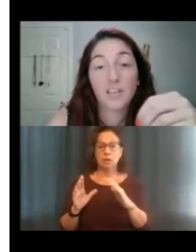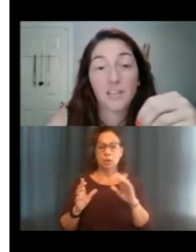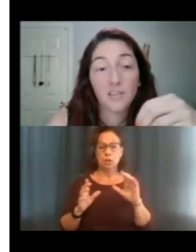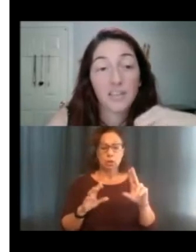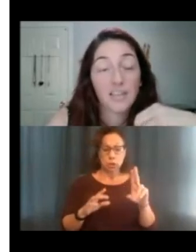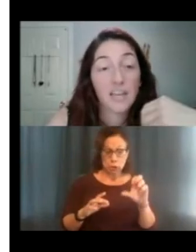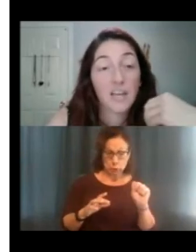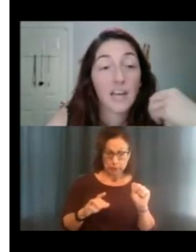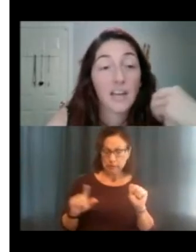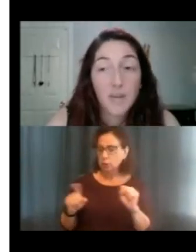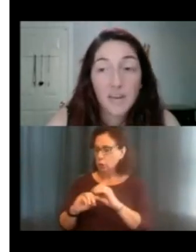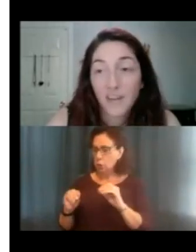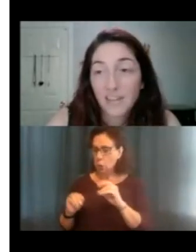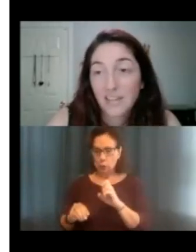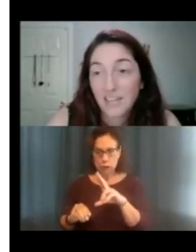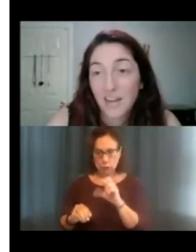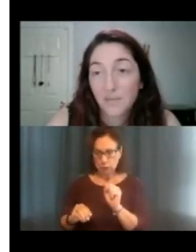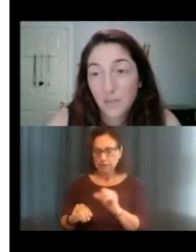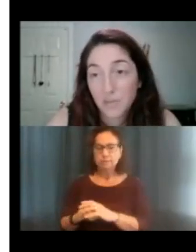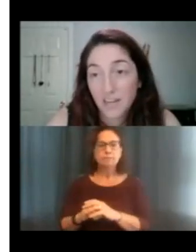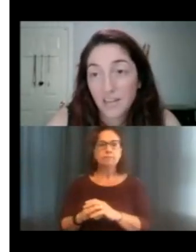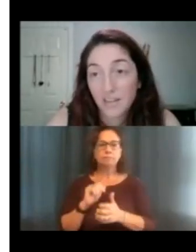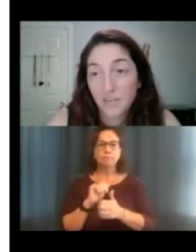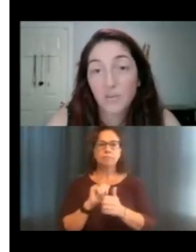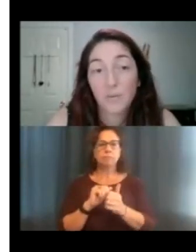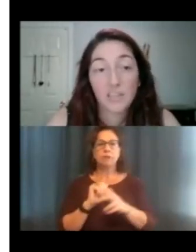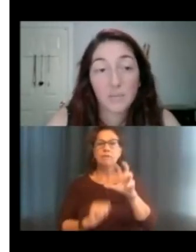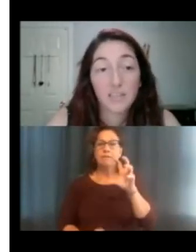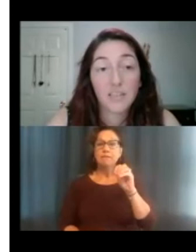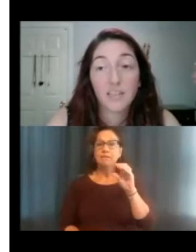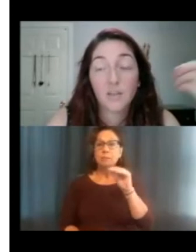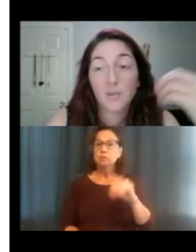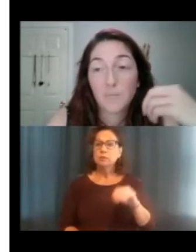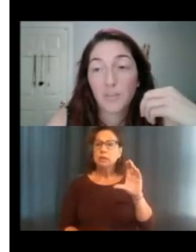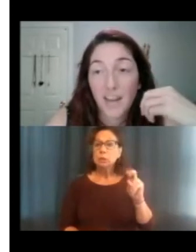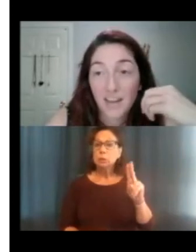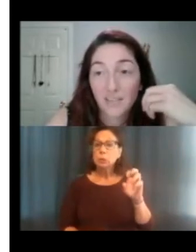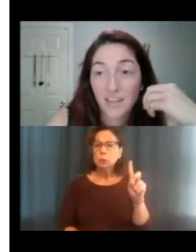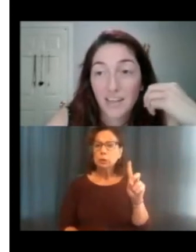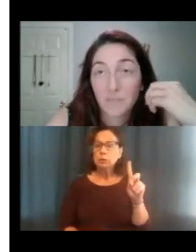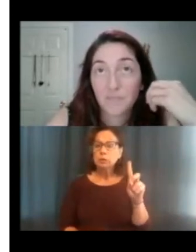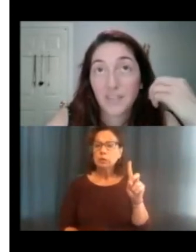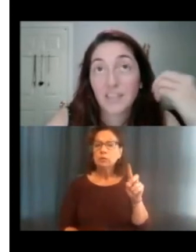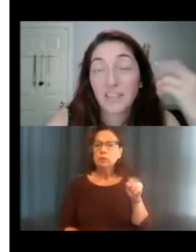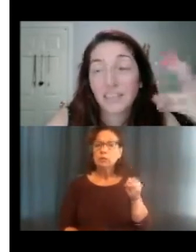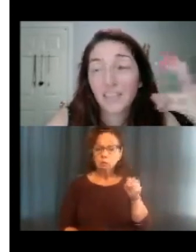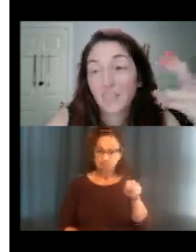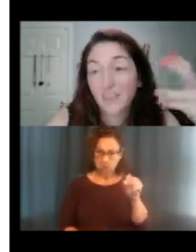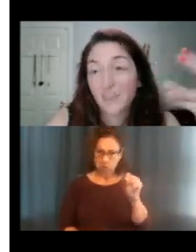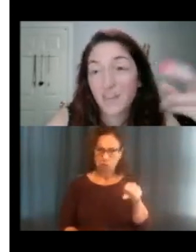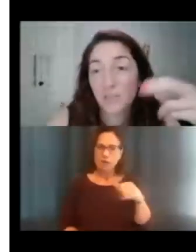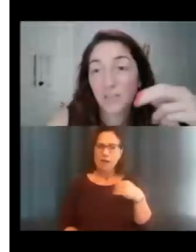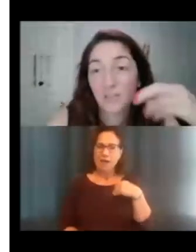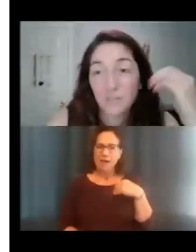who were not cued. And the main finding is that 50% of cued participants were able to have